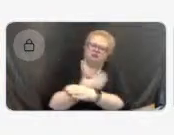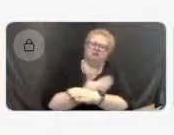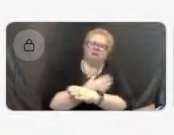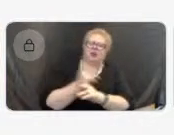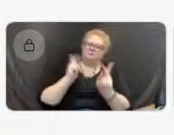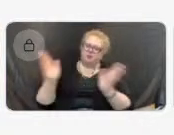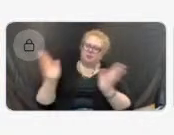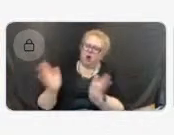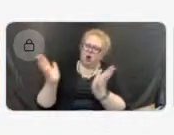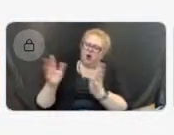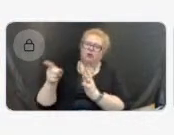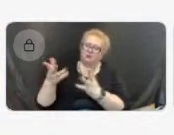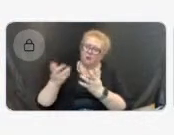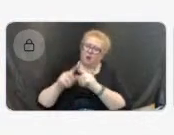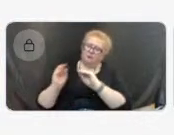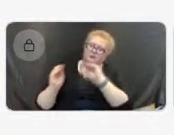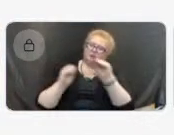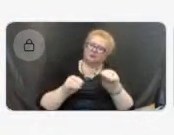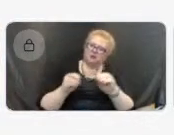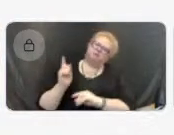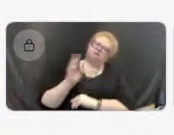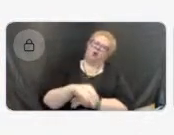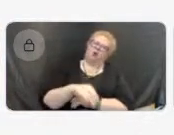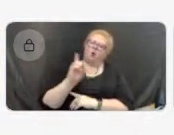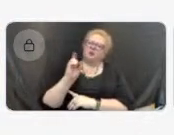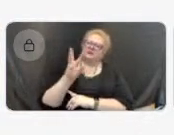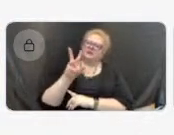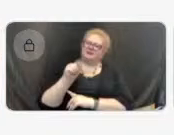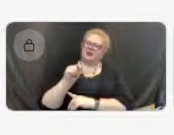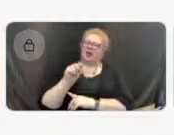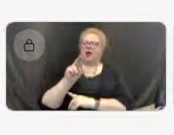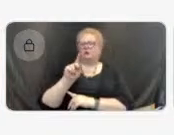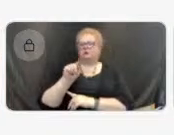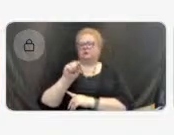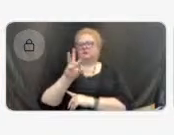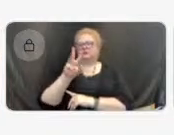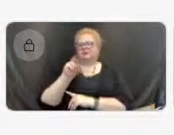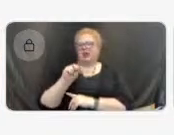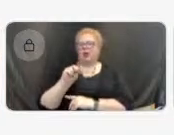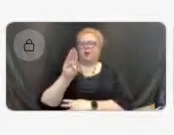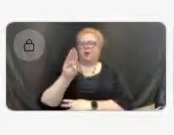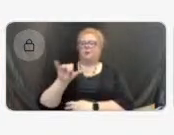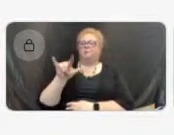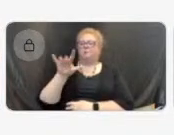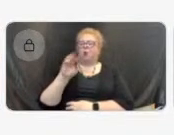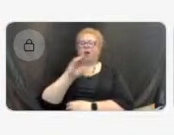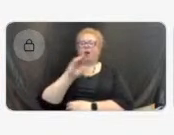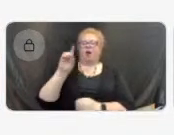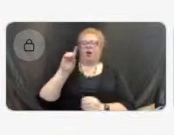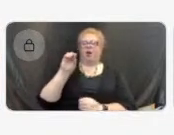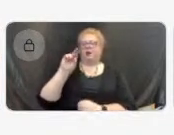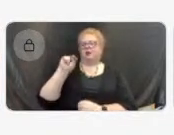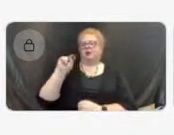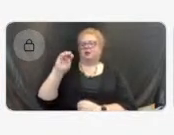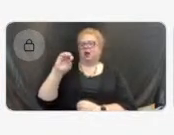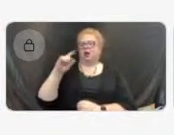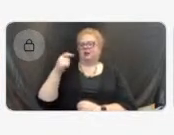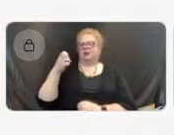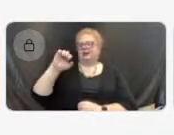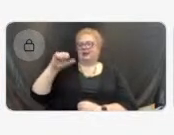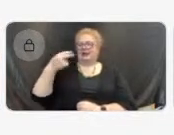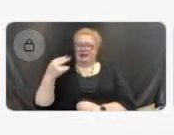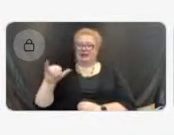downtown. The 2 tallest buildings on Main Street, Boyle and Donaghy, make great apartment or condo complexes, end